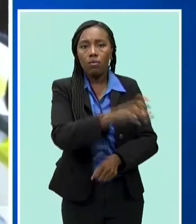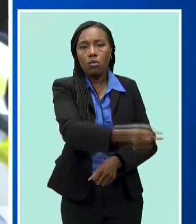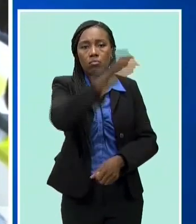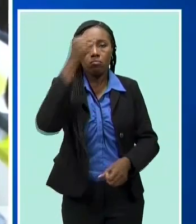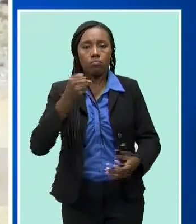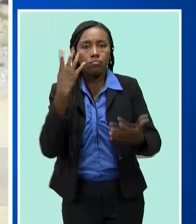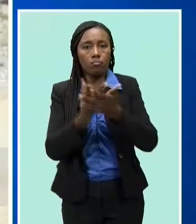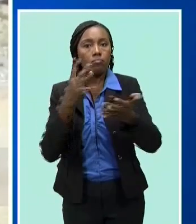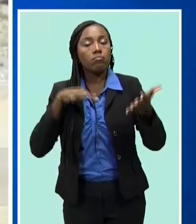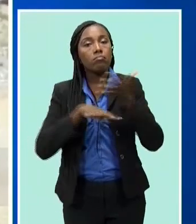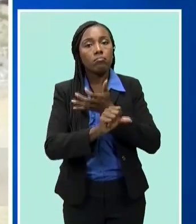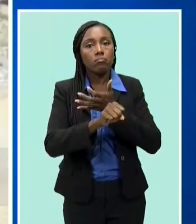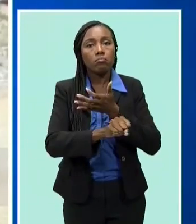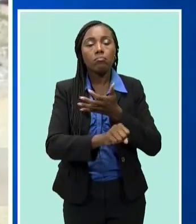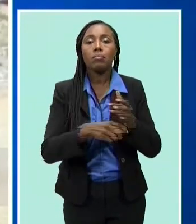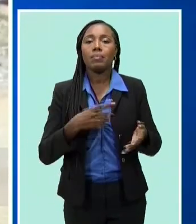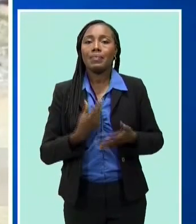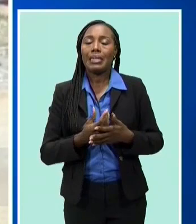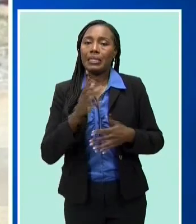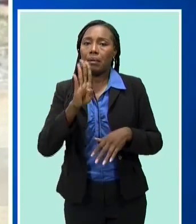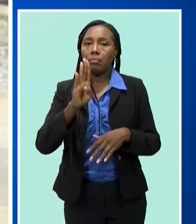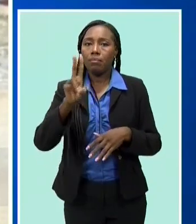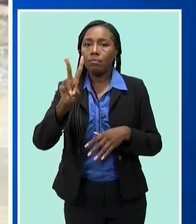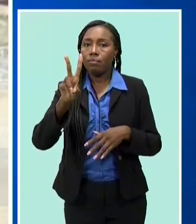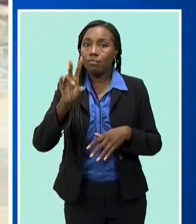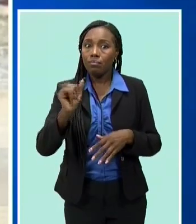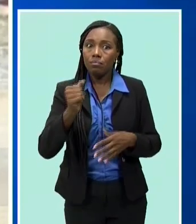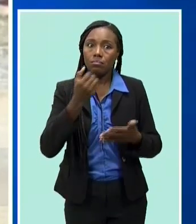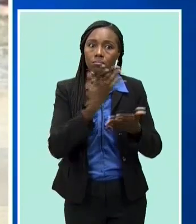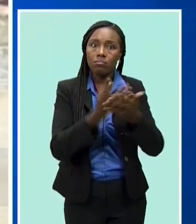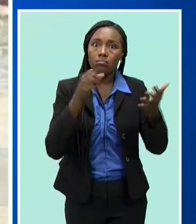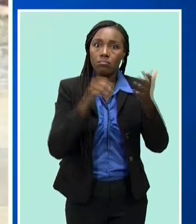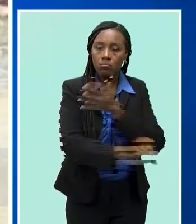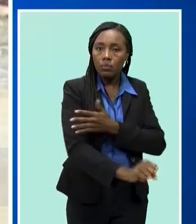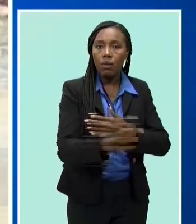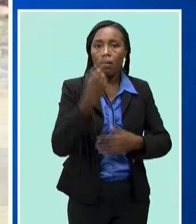businesswoman. Callender was arraigned in BVI on a charge of conspiring to personate.